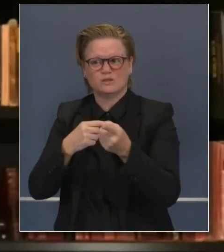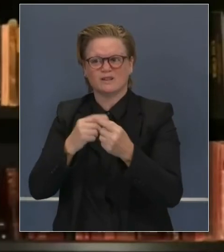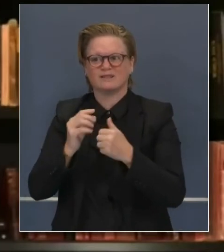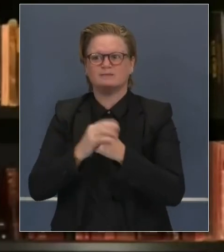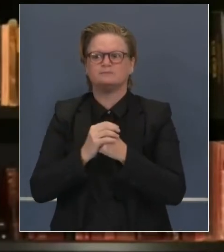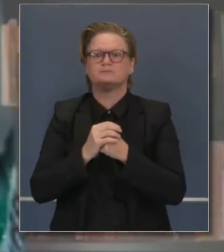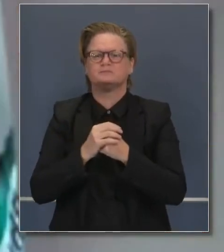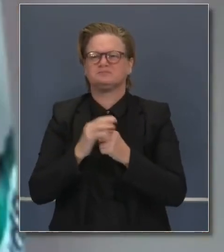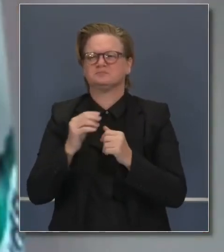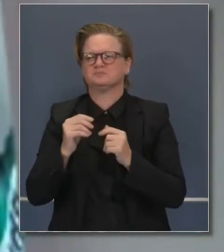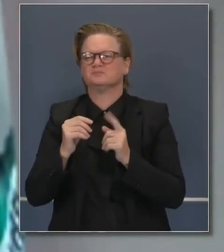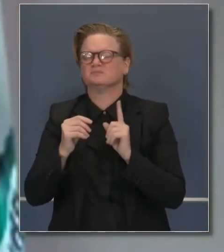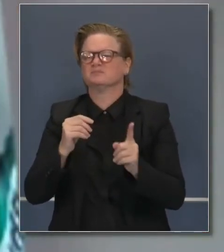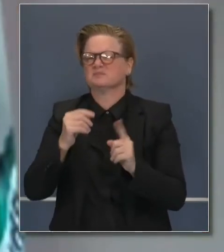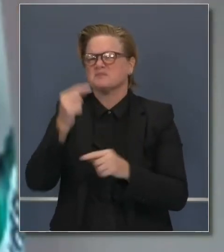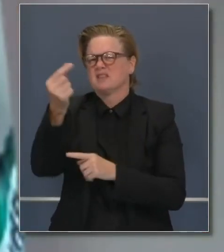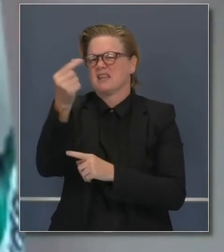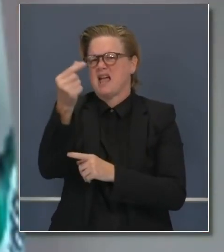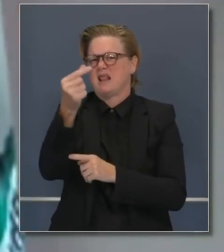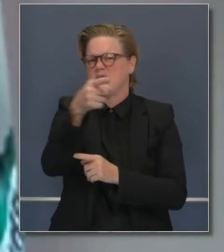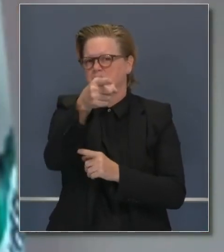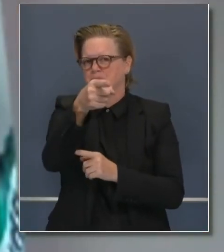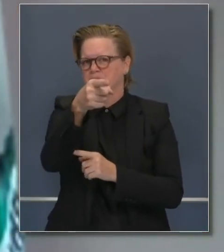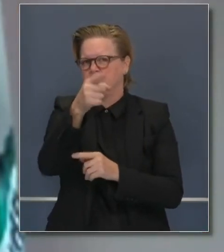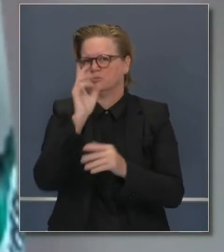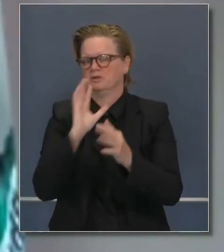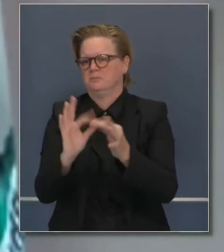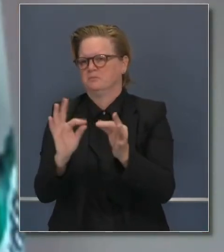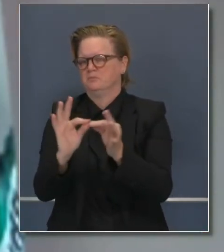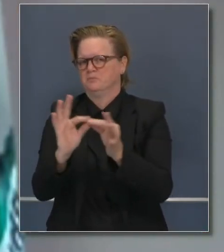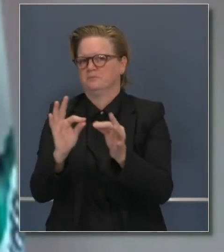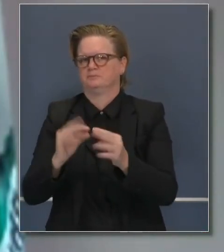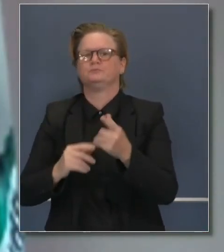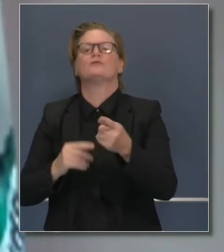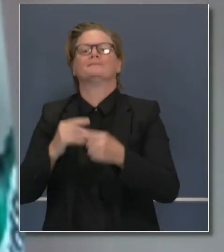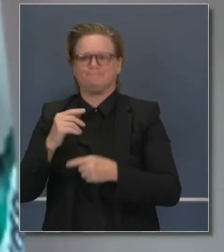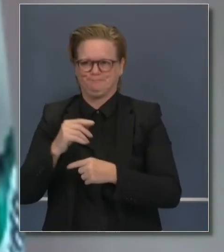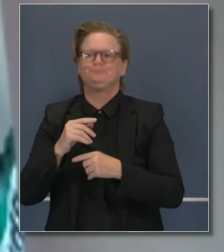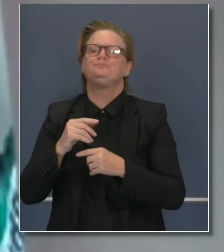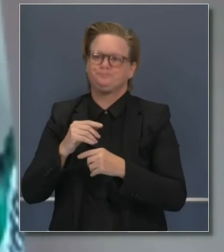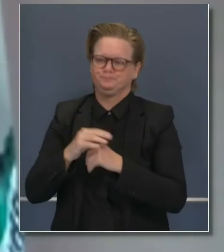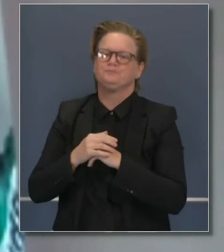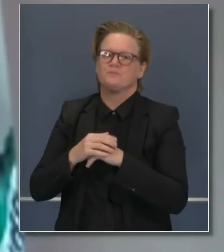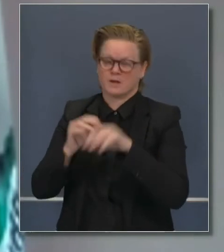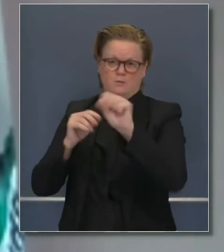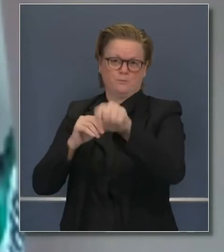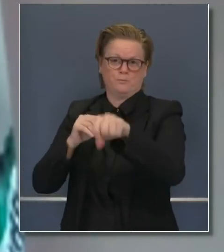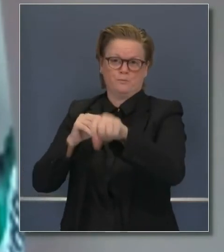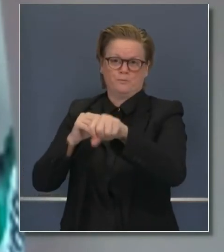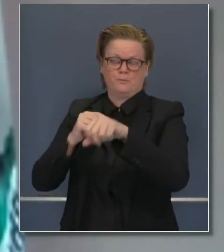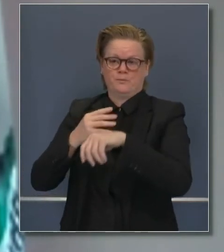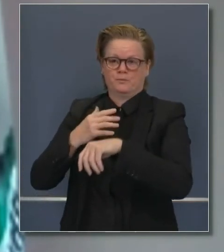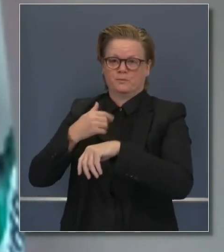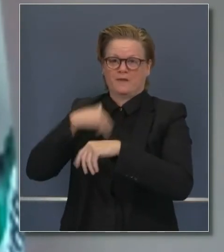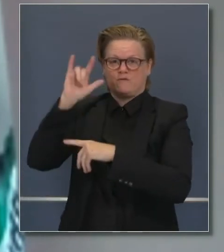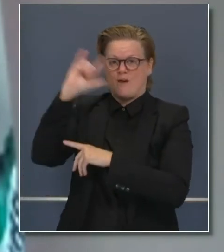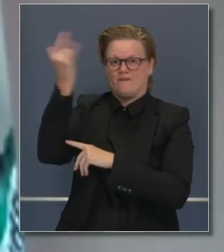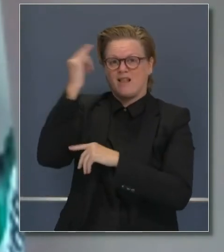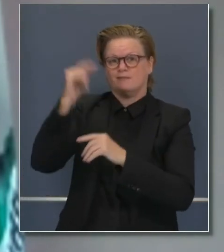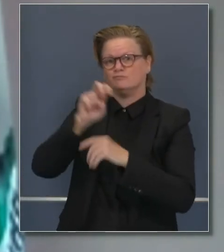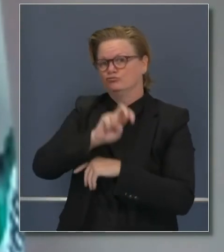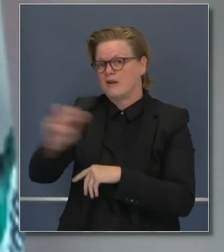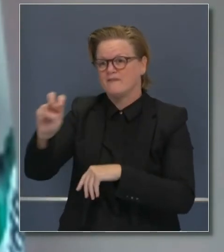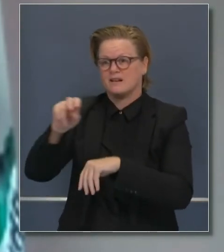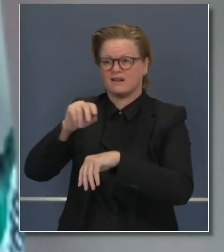You're right. The advisory is really us telling our communities and asking our communities